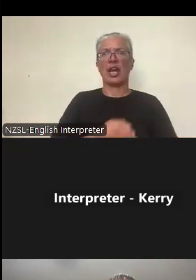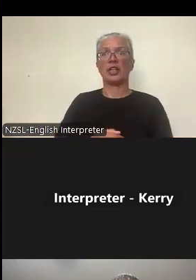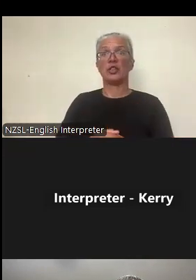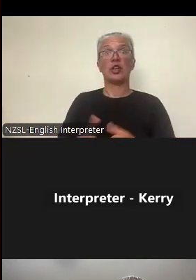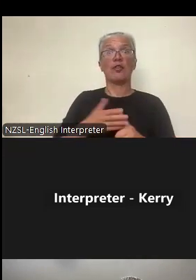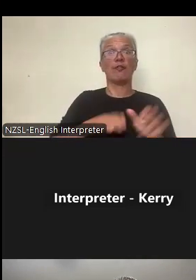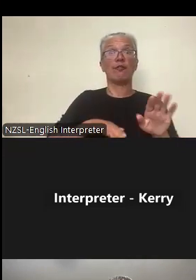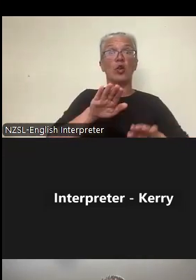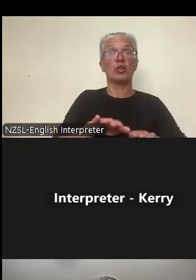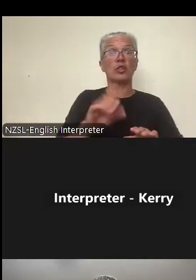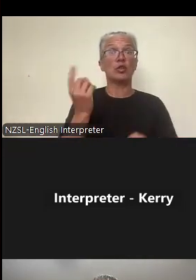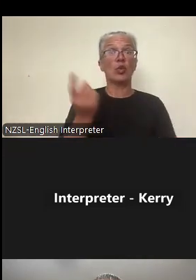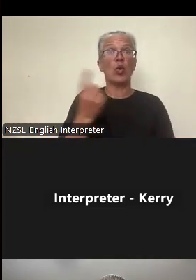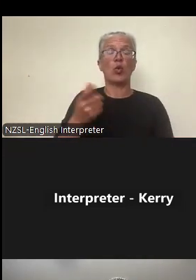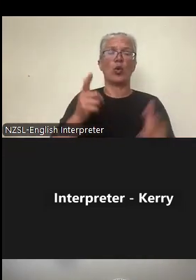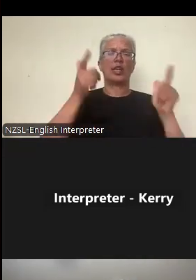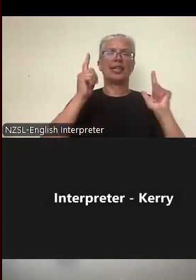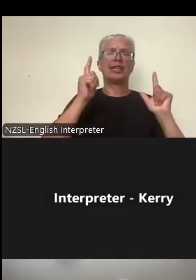teachers,